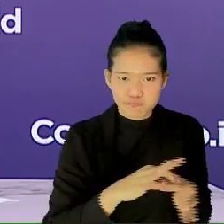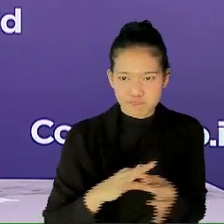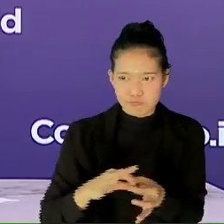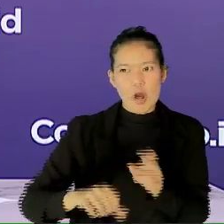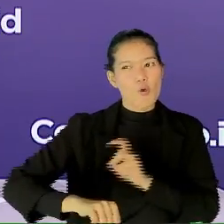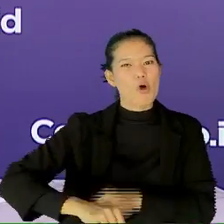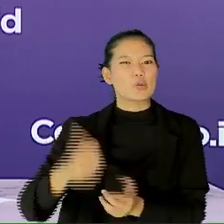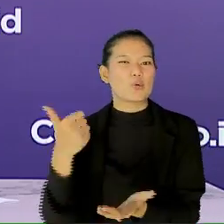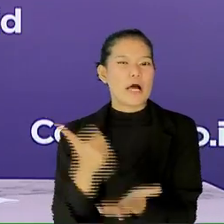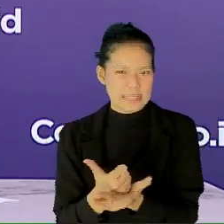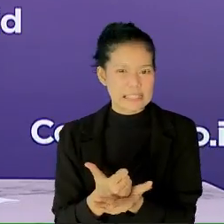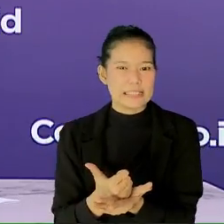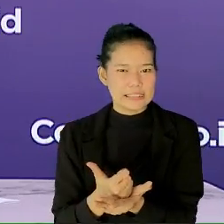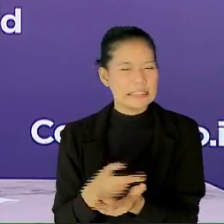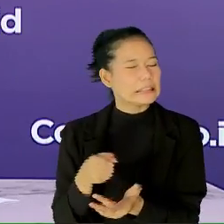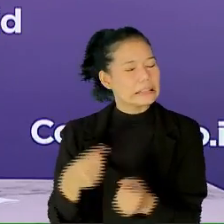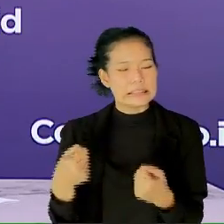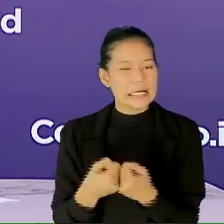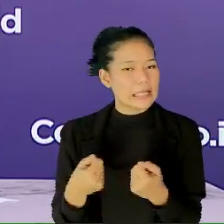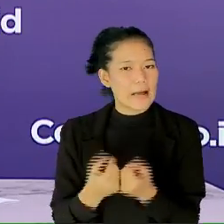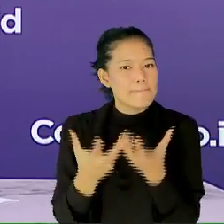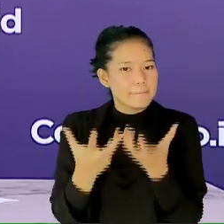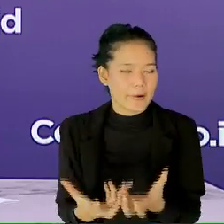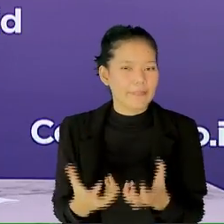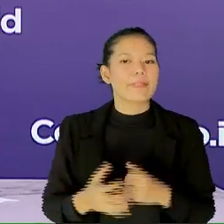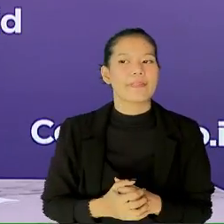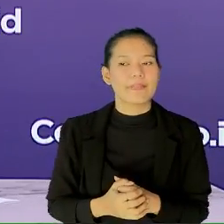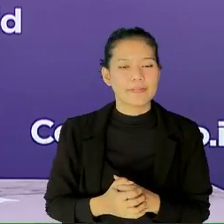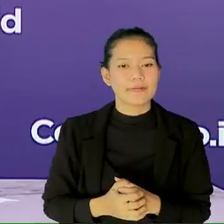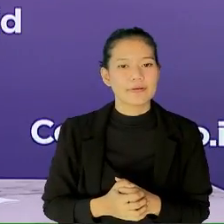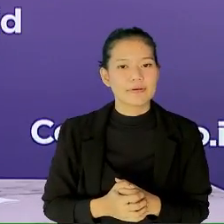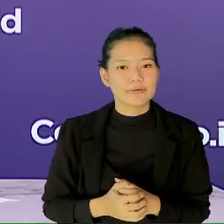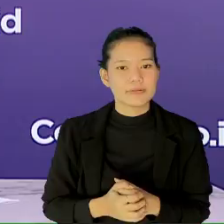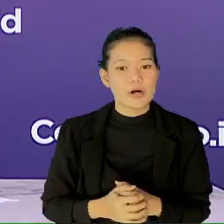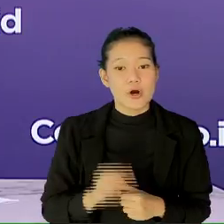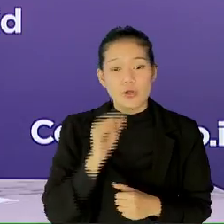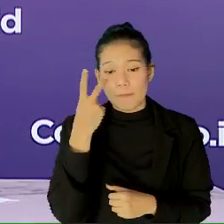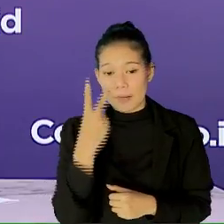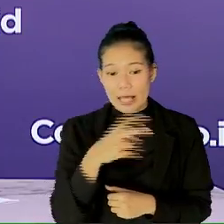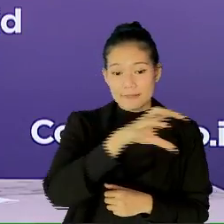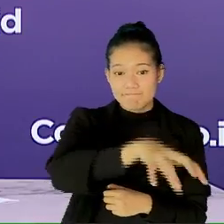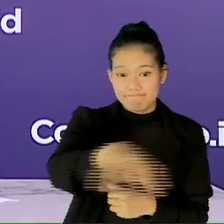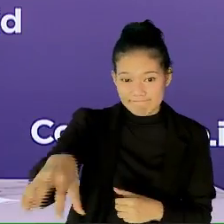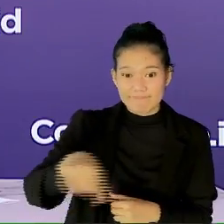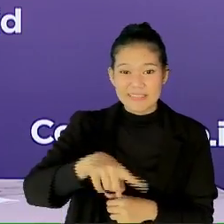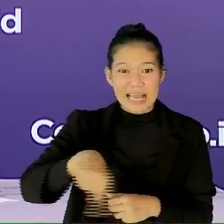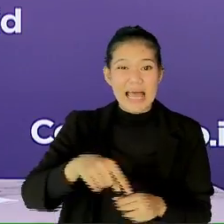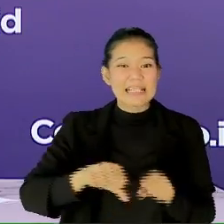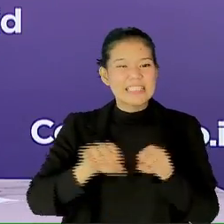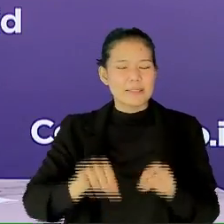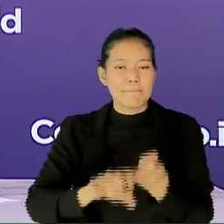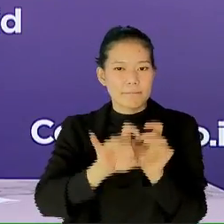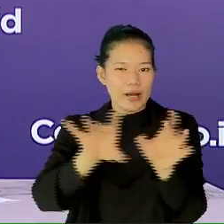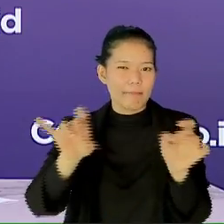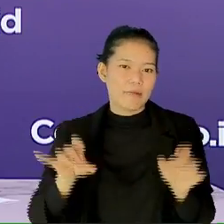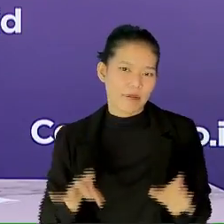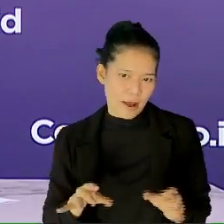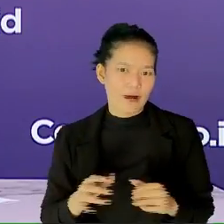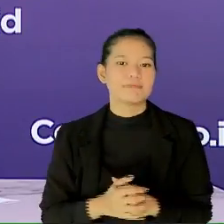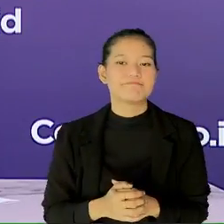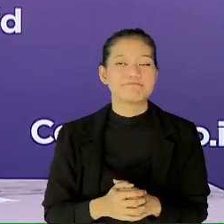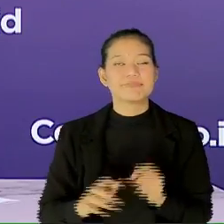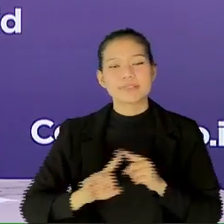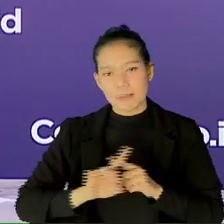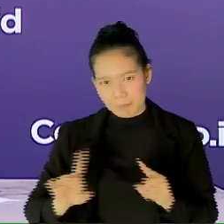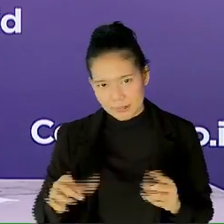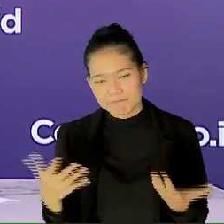time continues to be a challenge, especially given that different regions have different systems in place.